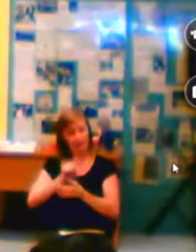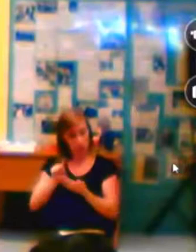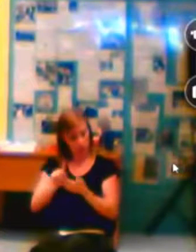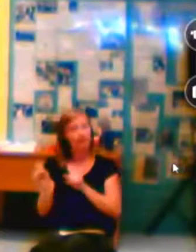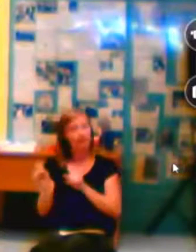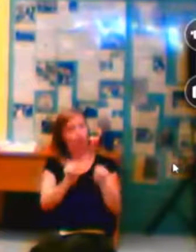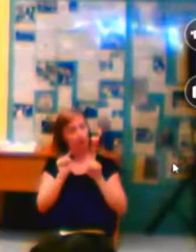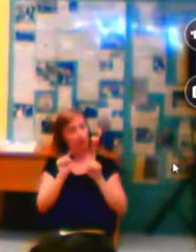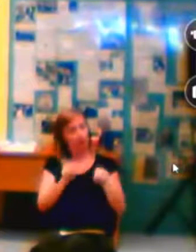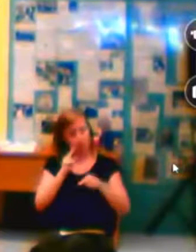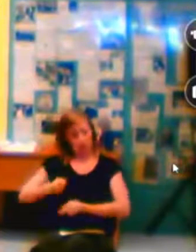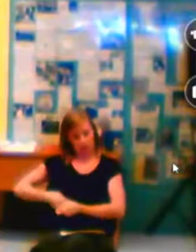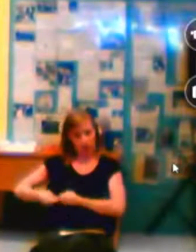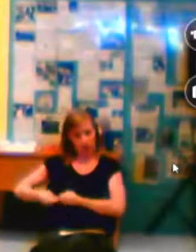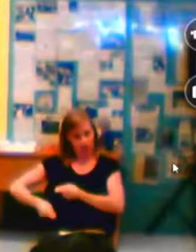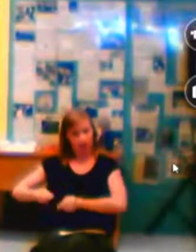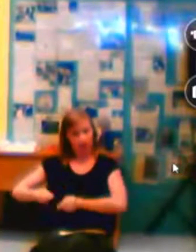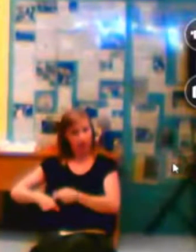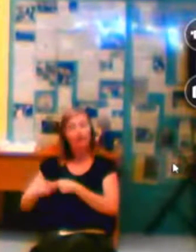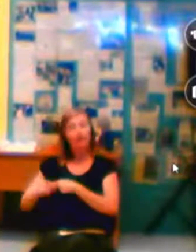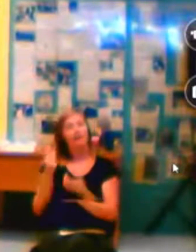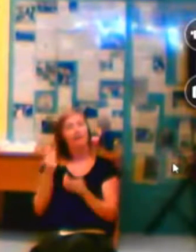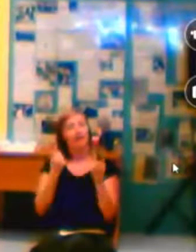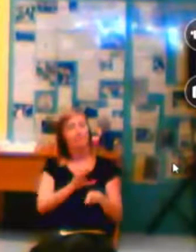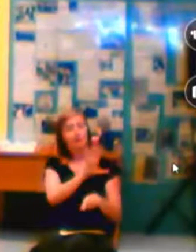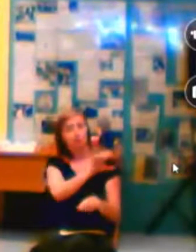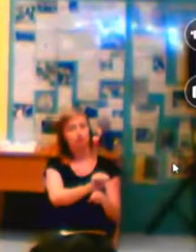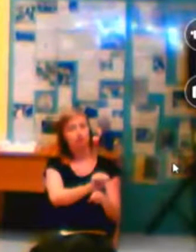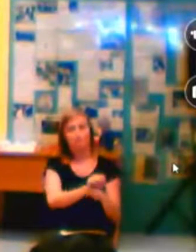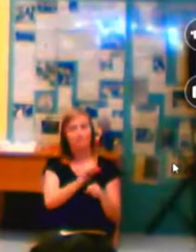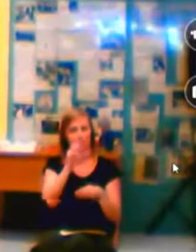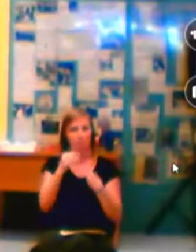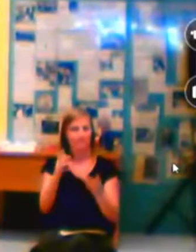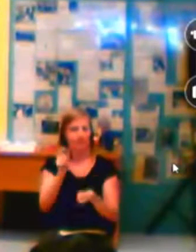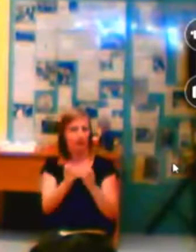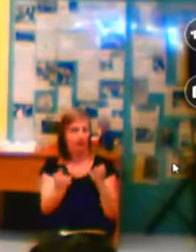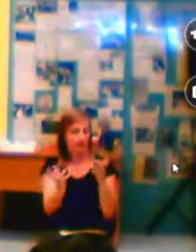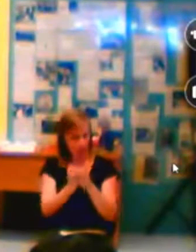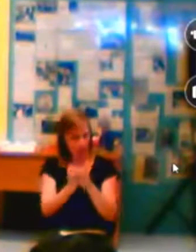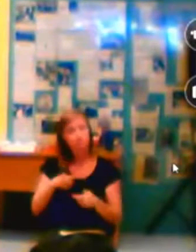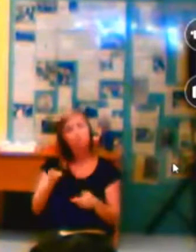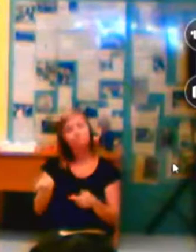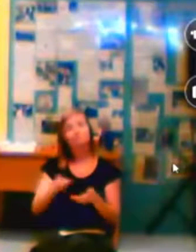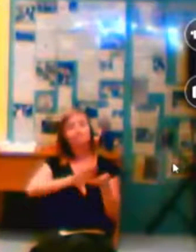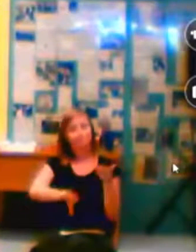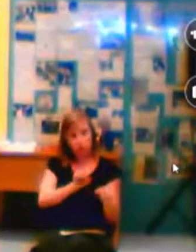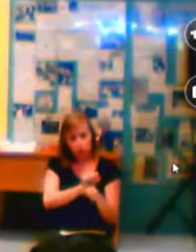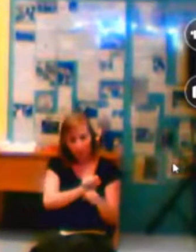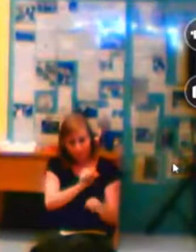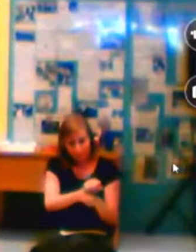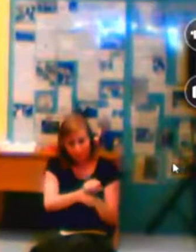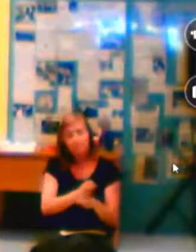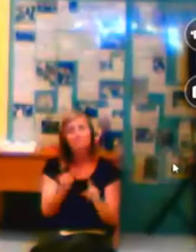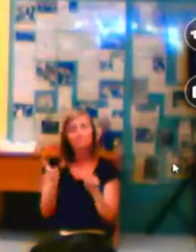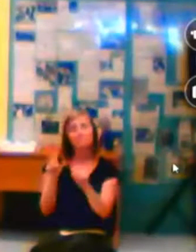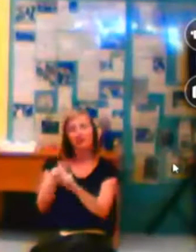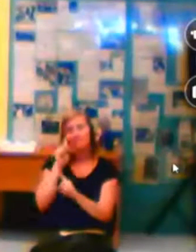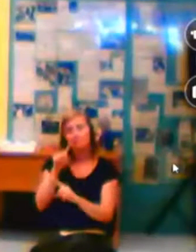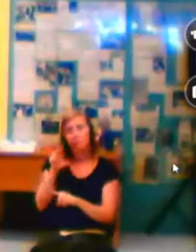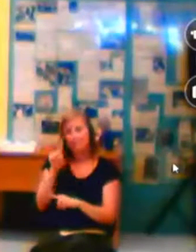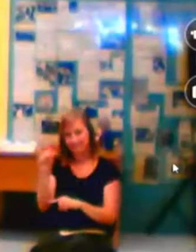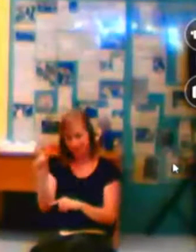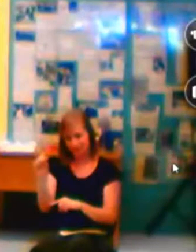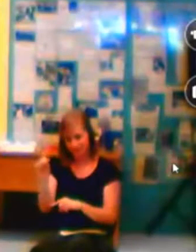that point, she qualified for Medicare. She felt weak going to dialysis 3 days a week, and her workplace would